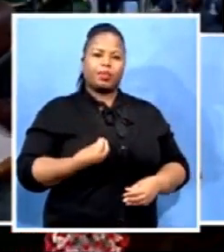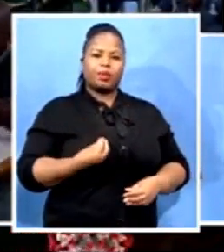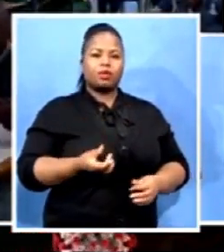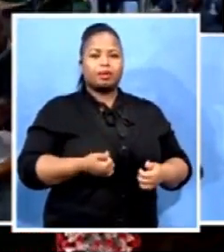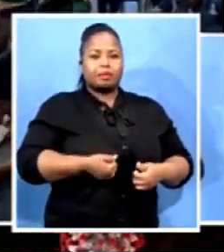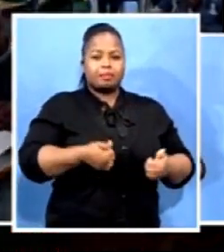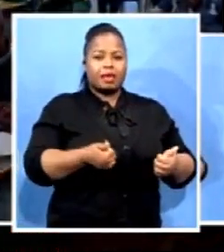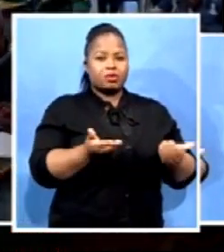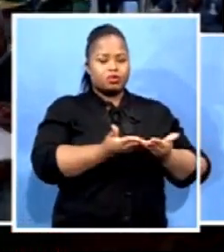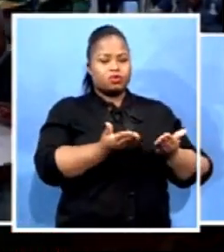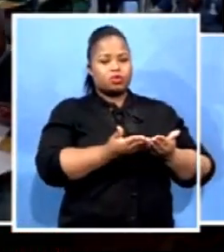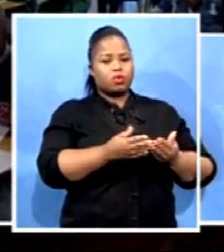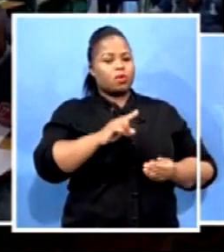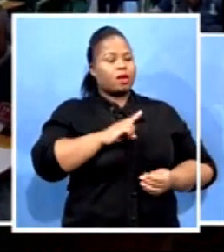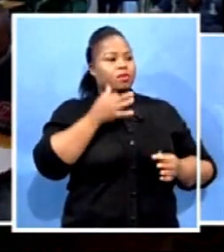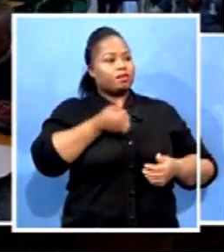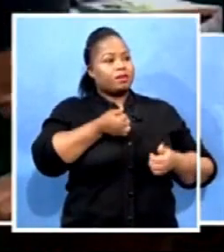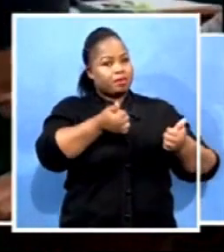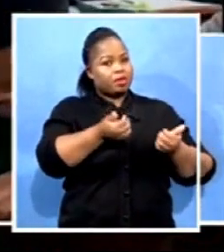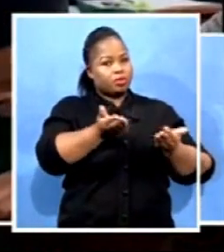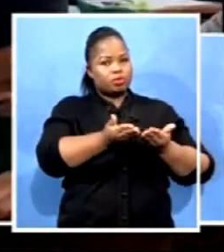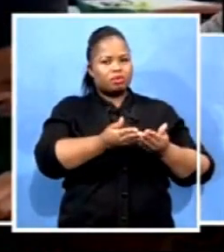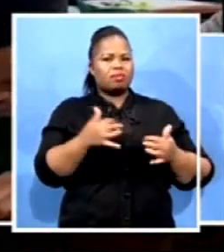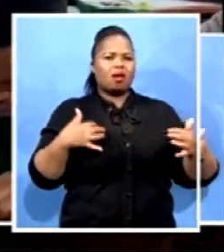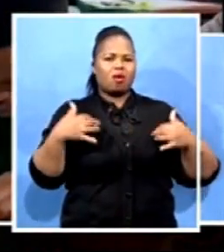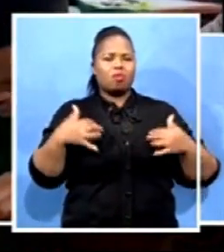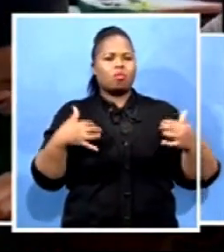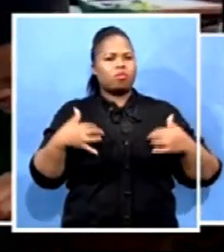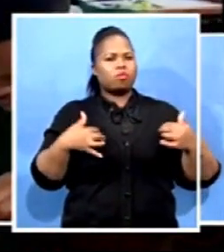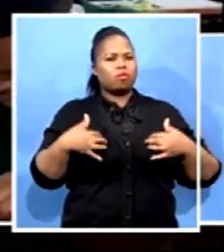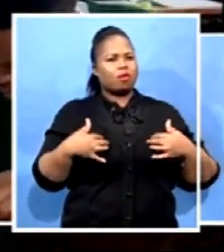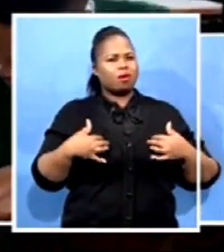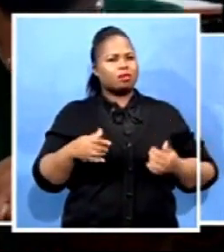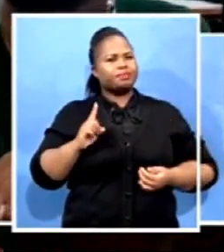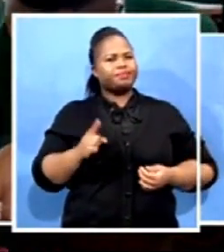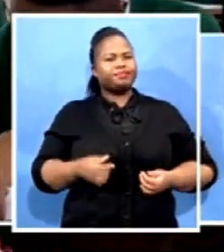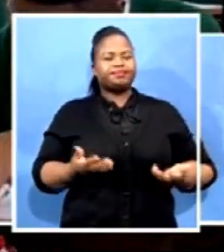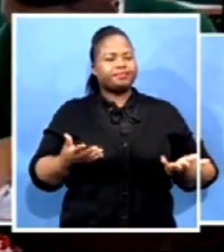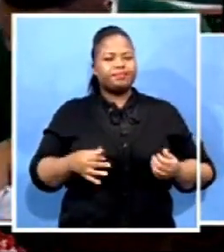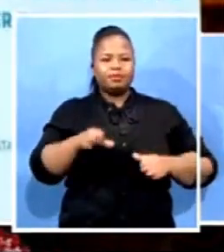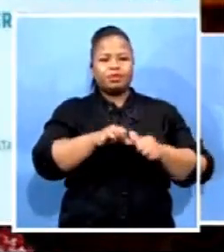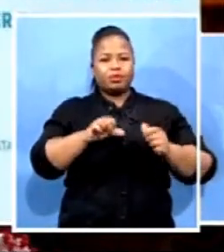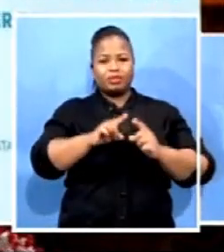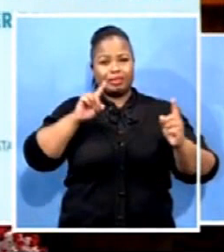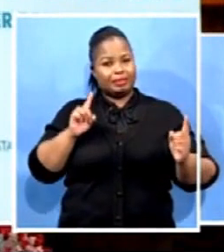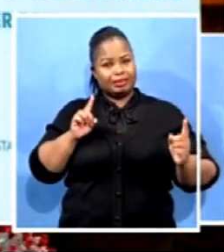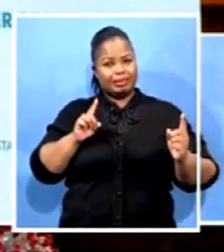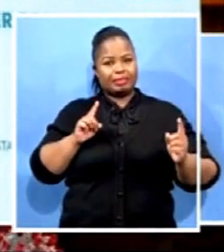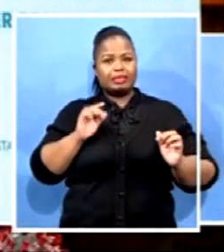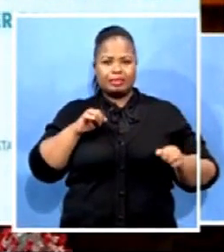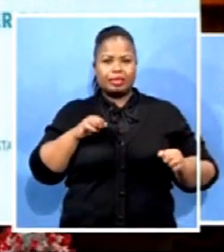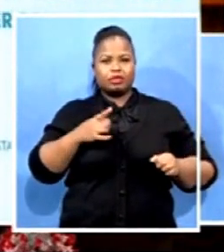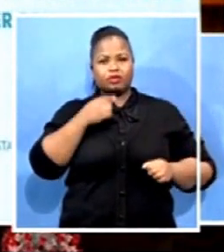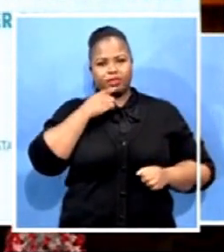back to school. And I worry about, the social distancing issues. Fair enough, you tell them that they need to